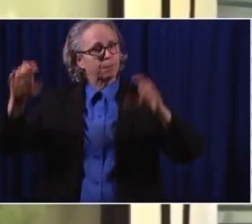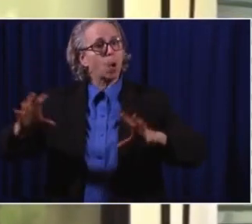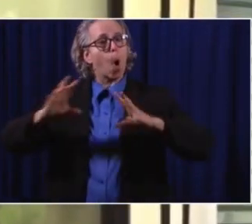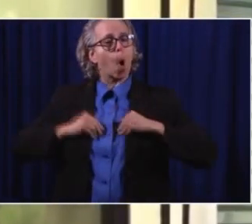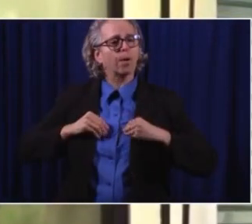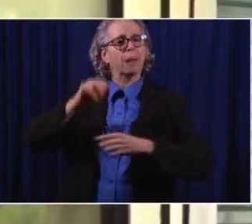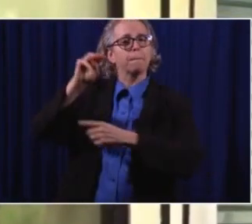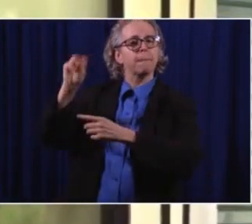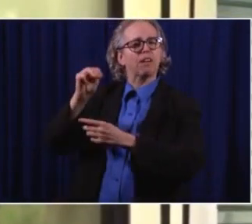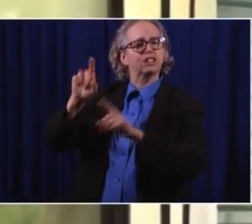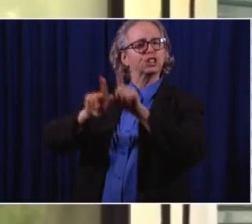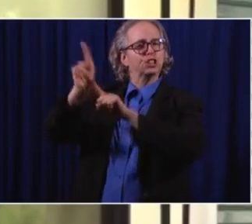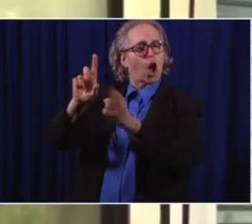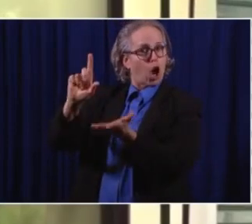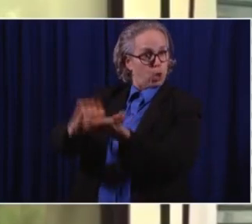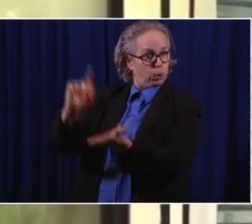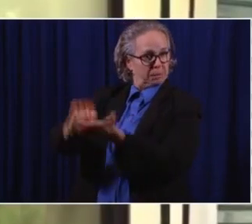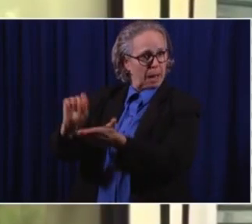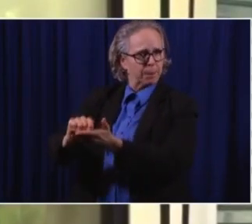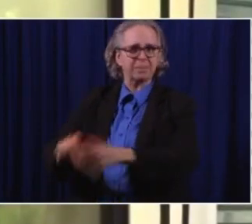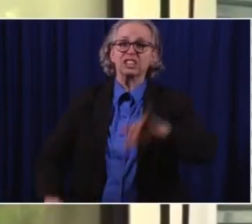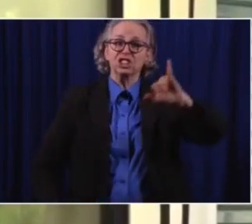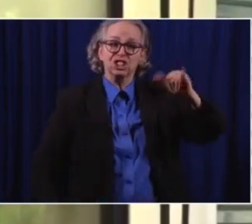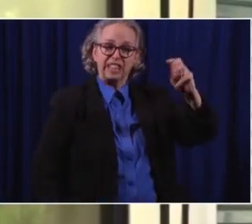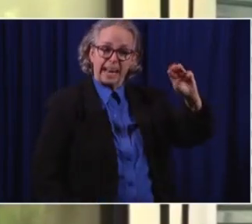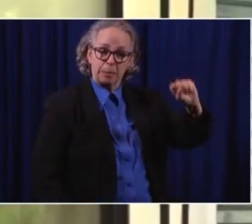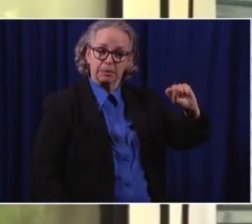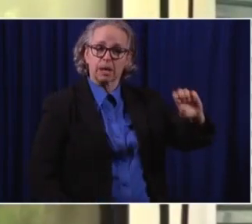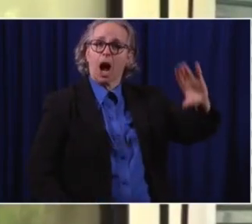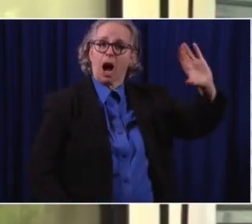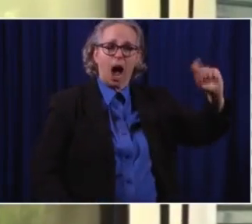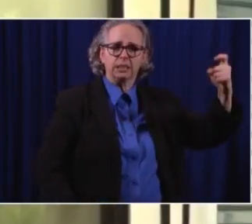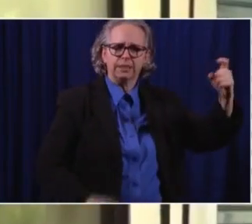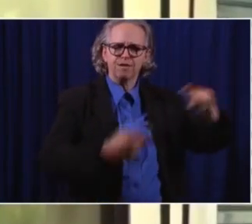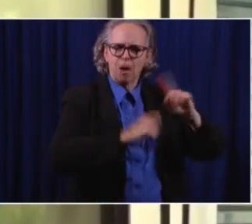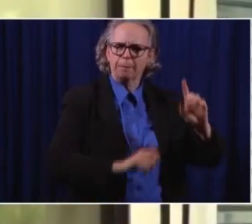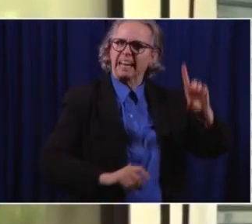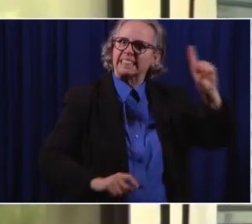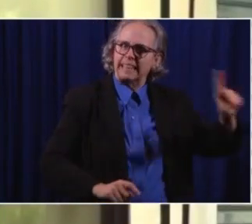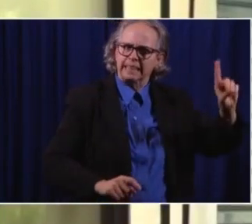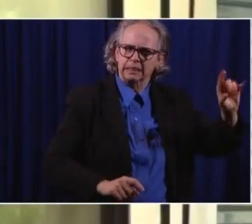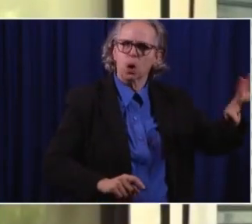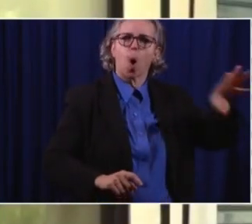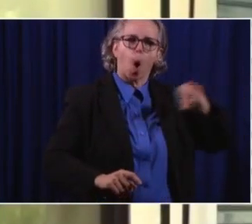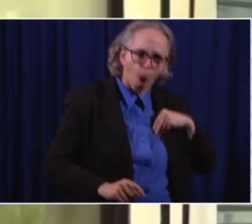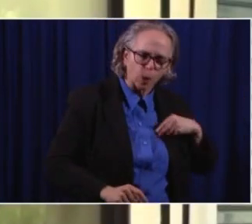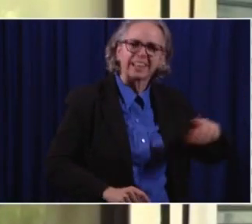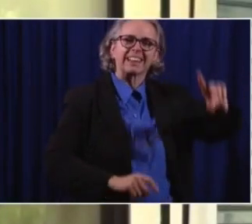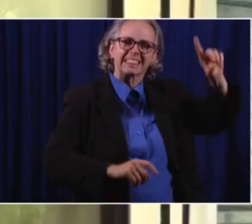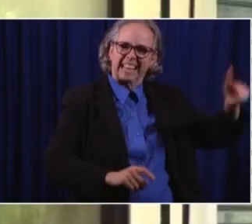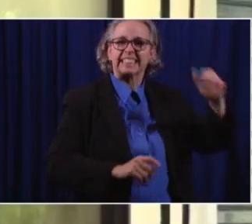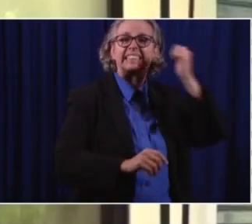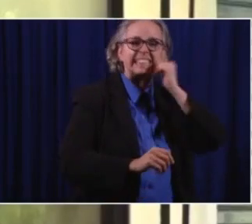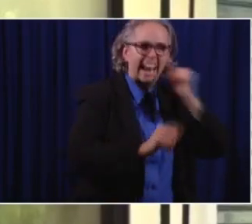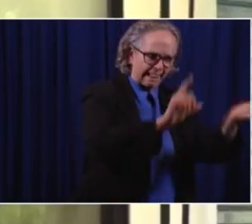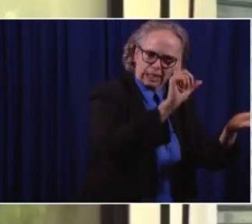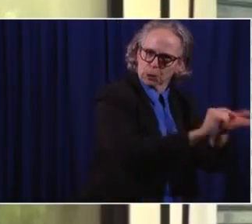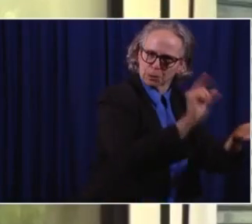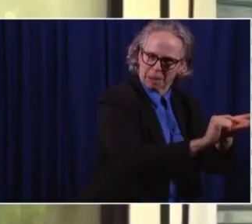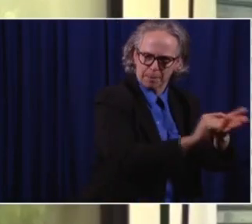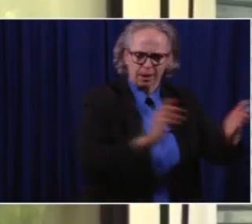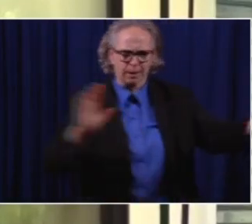Cox from Dayton, who owned the Dayton Daily News. And it was an all Ohio